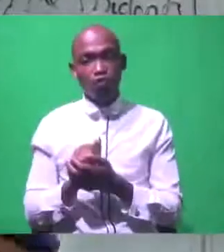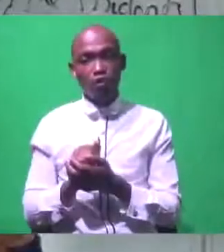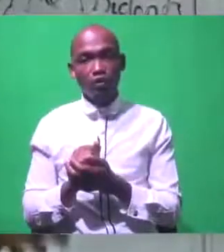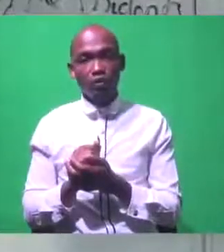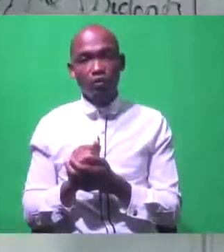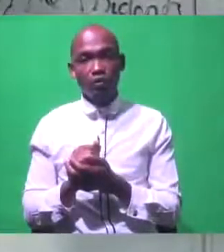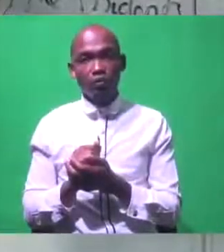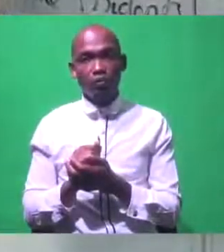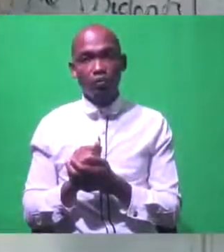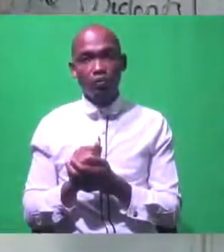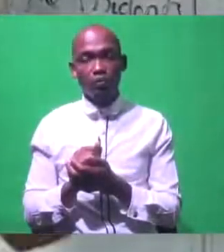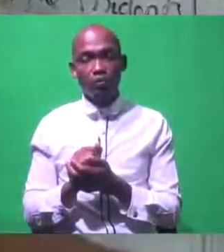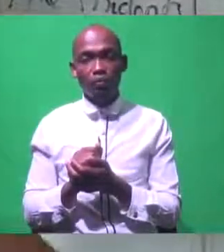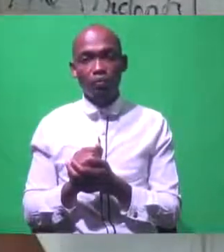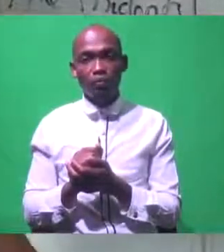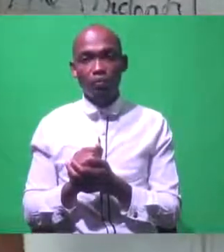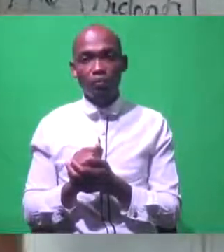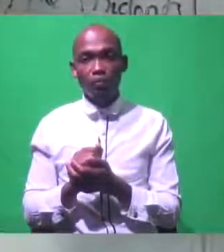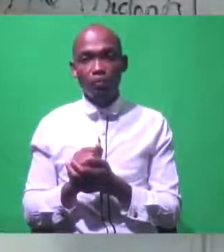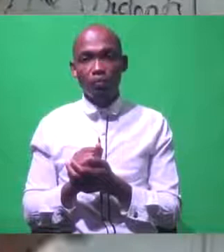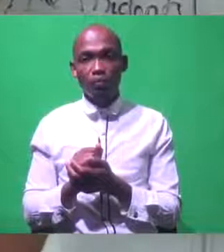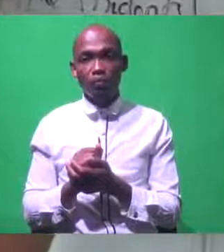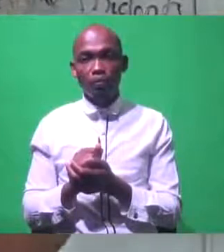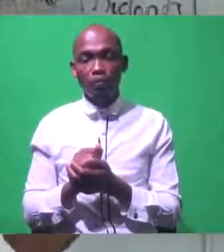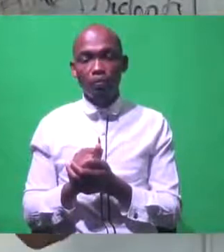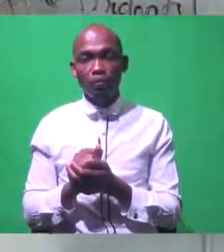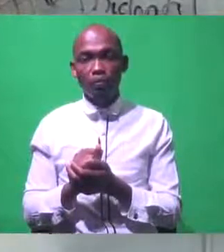Was very low, not few, was